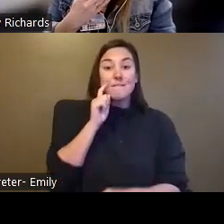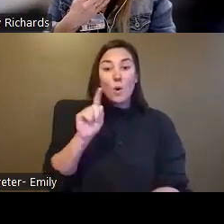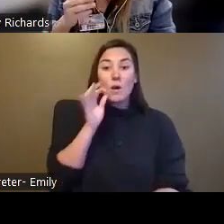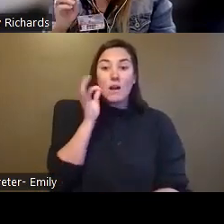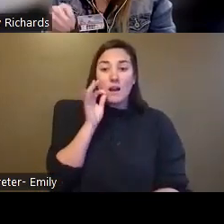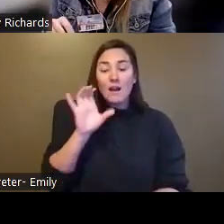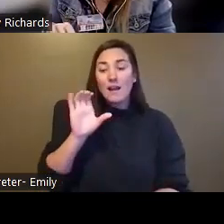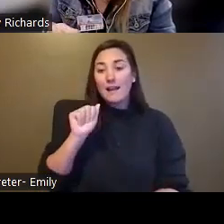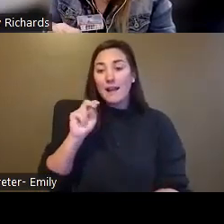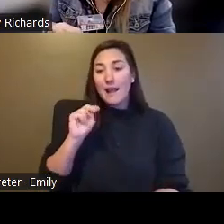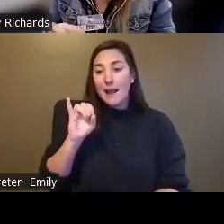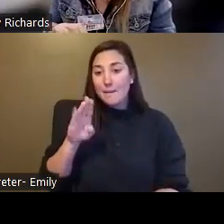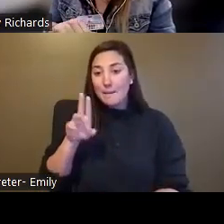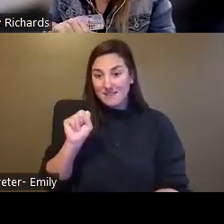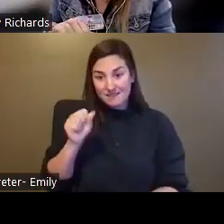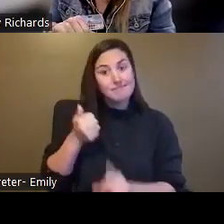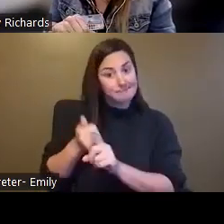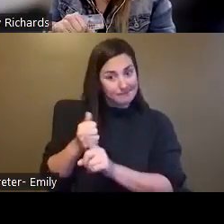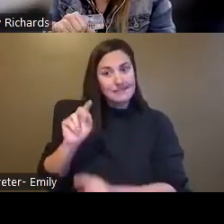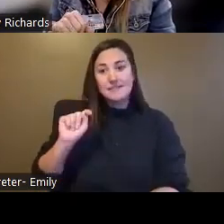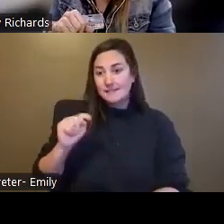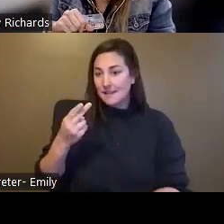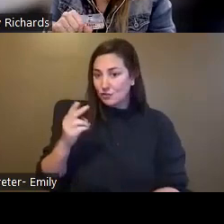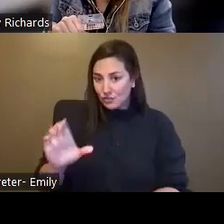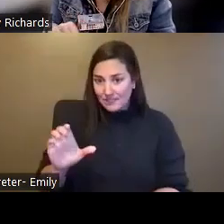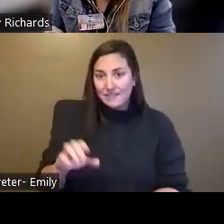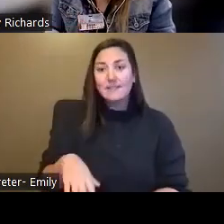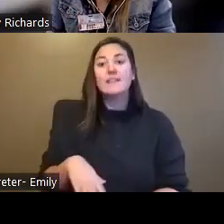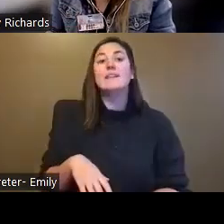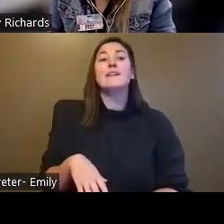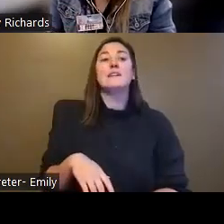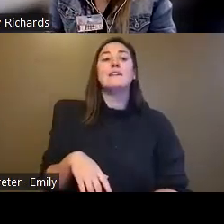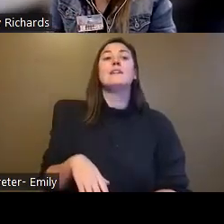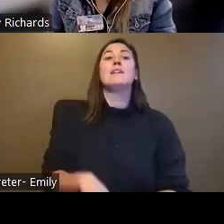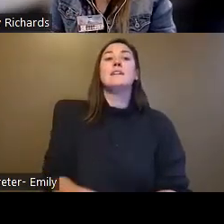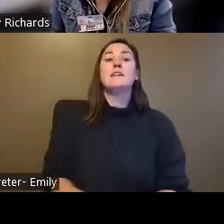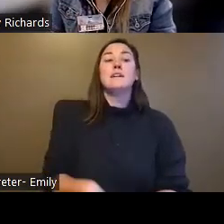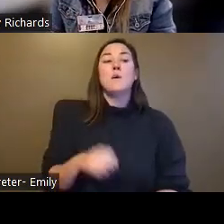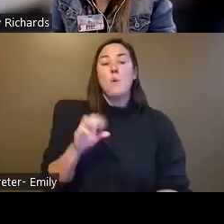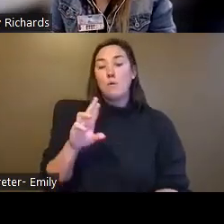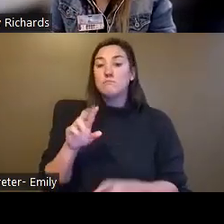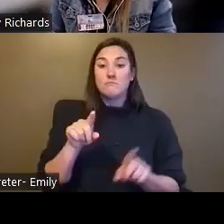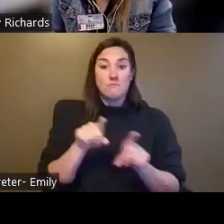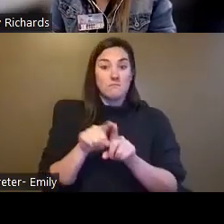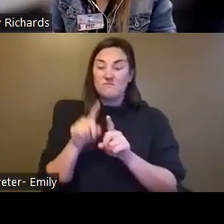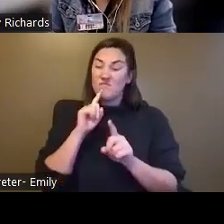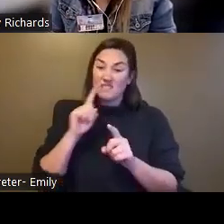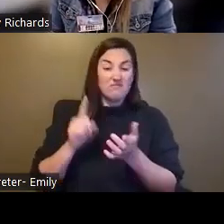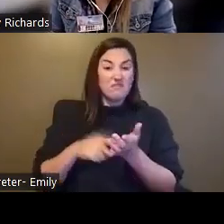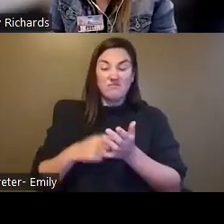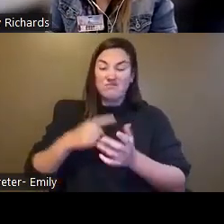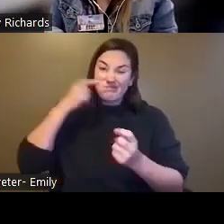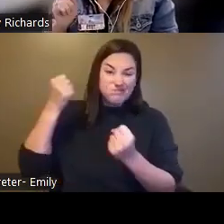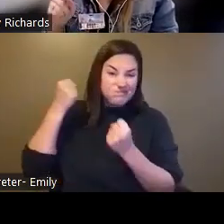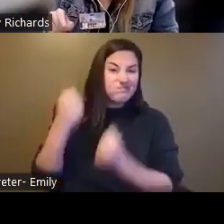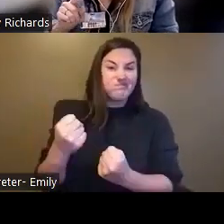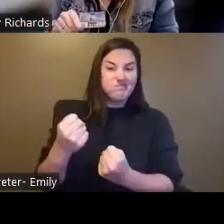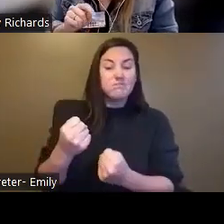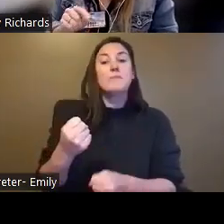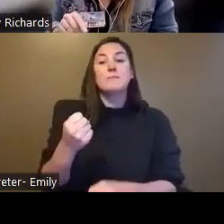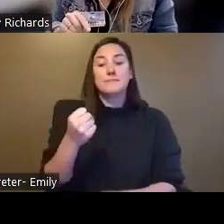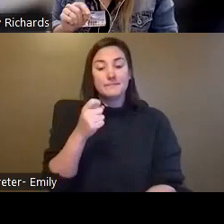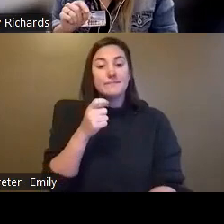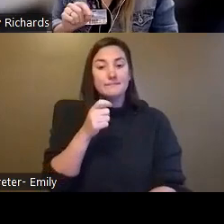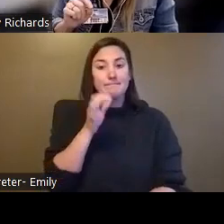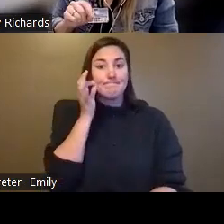that can contain THC or tetrahydrocannabinol in very high concentrations. So, I think it's important to